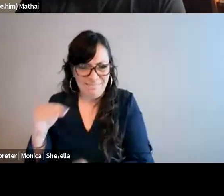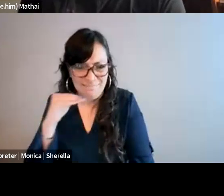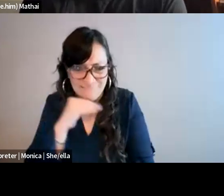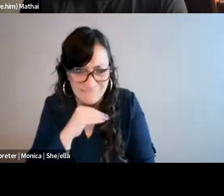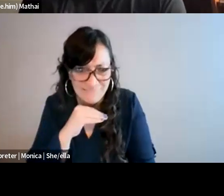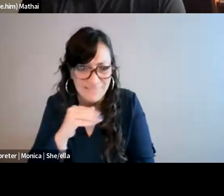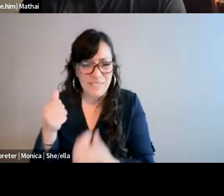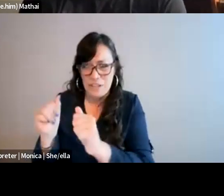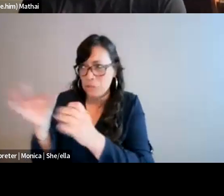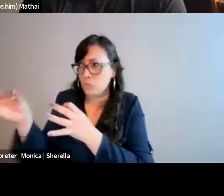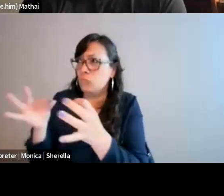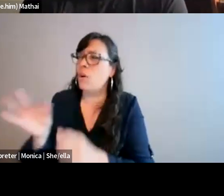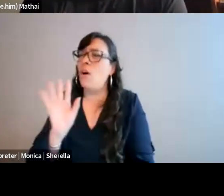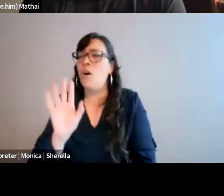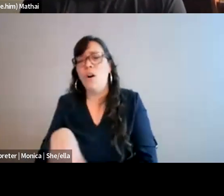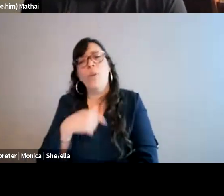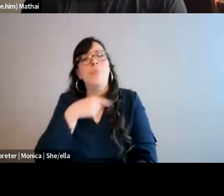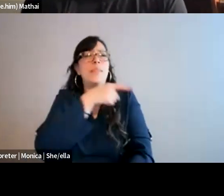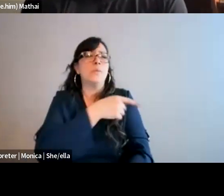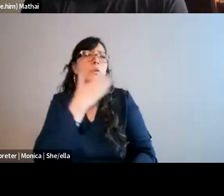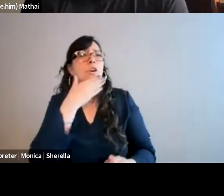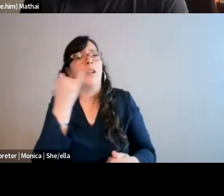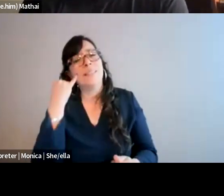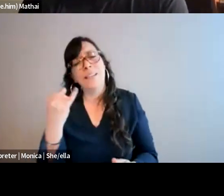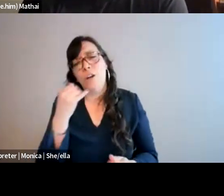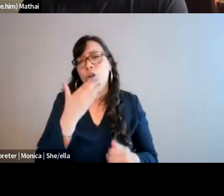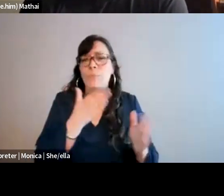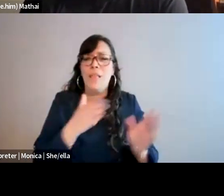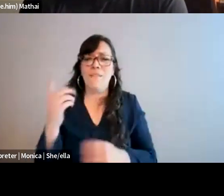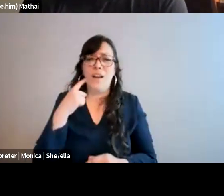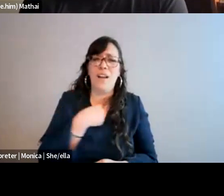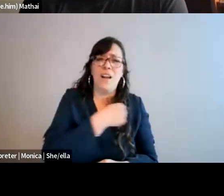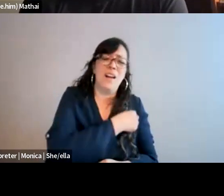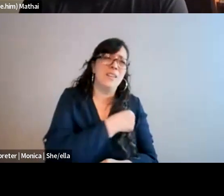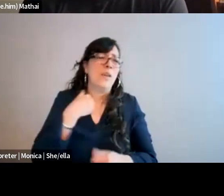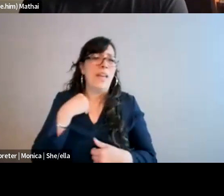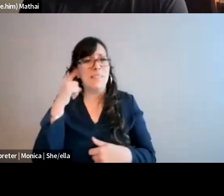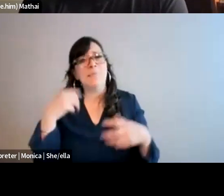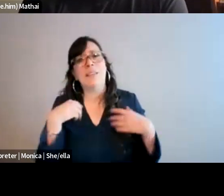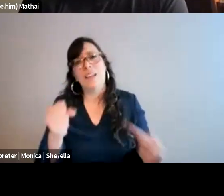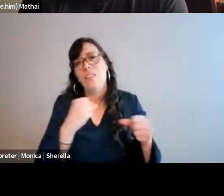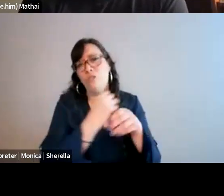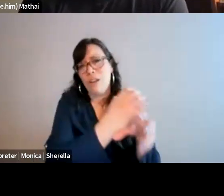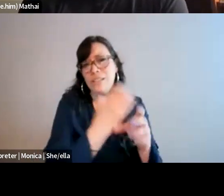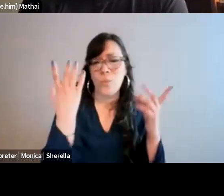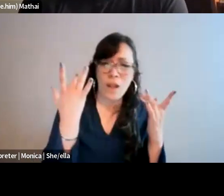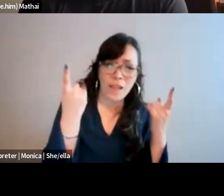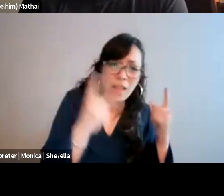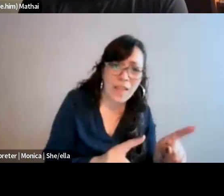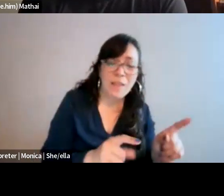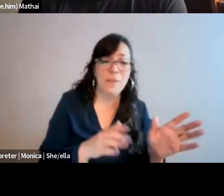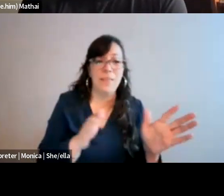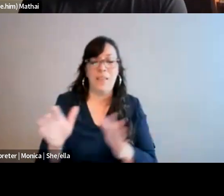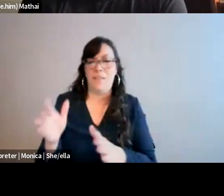there, that disinstitutionalization is the reason why we have this mental health crisis. And I think for me,